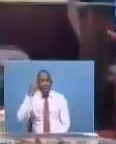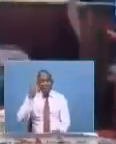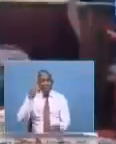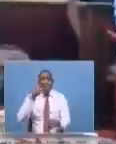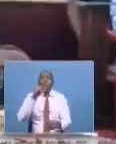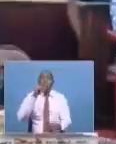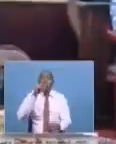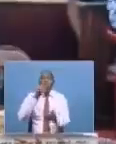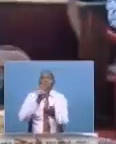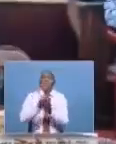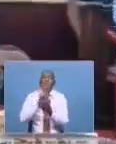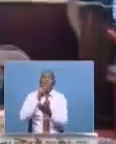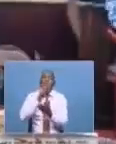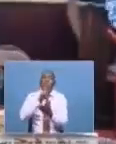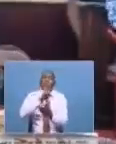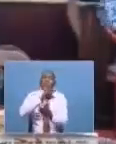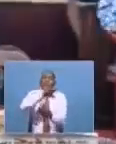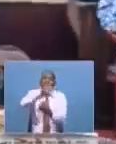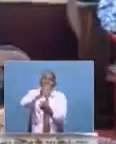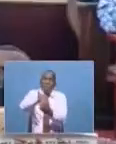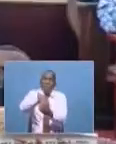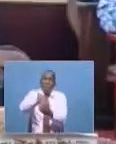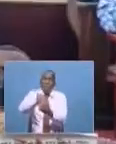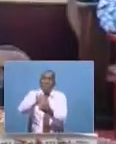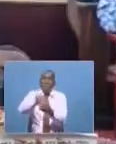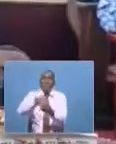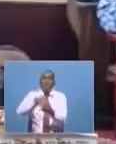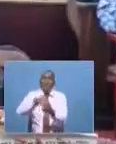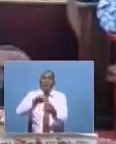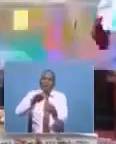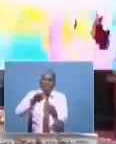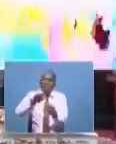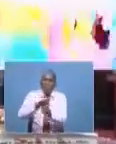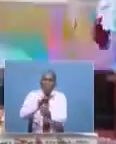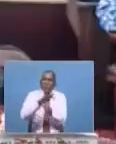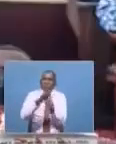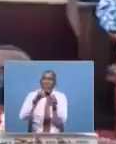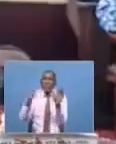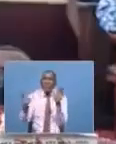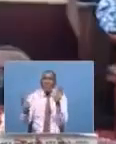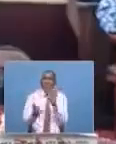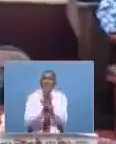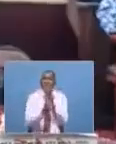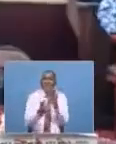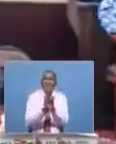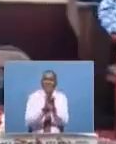facts includes a conclusive legal presumption against her.